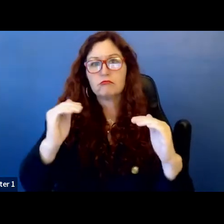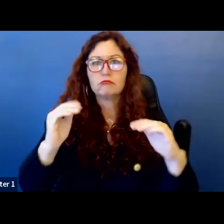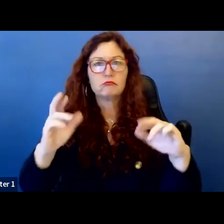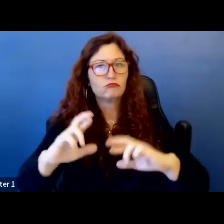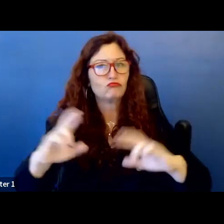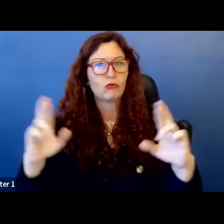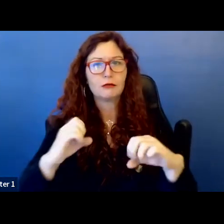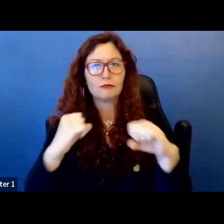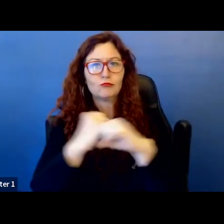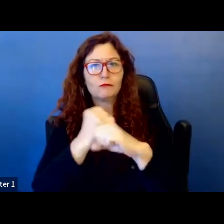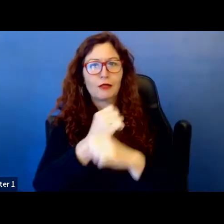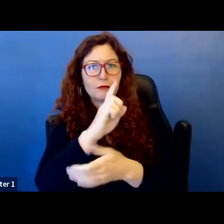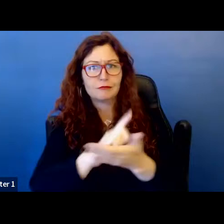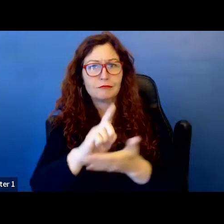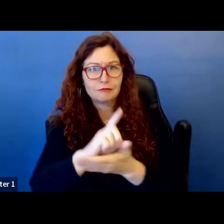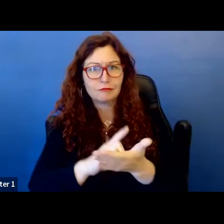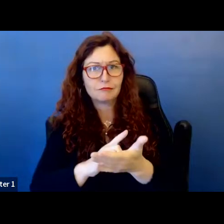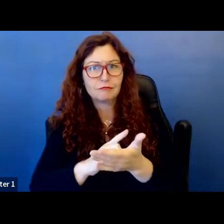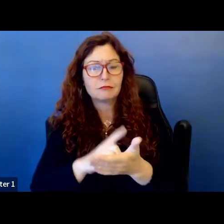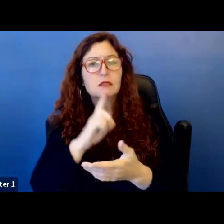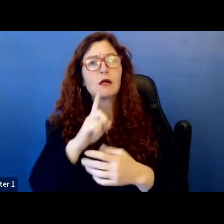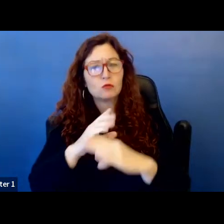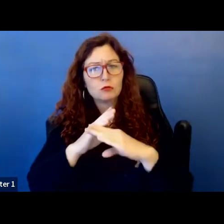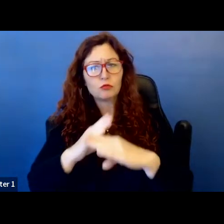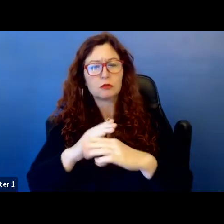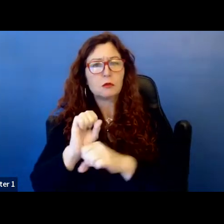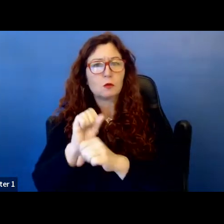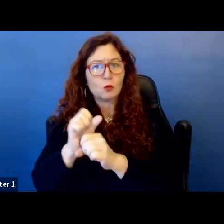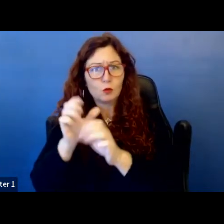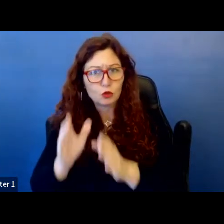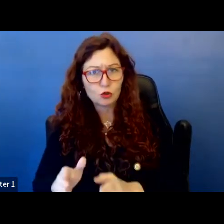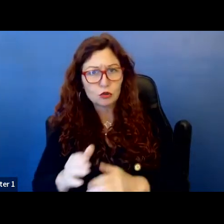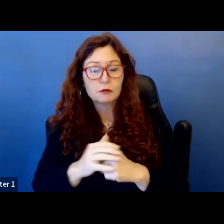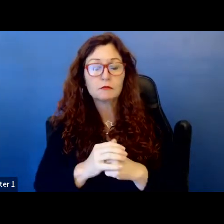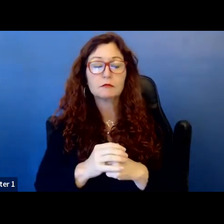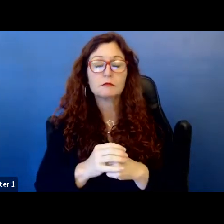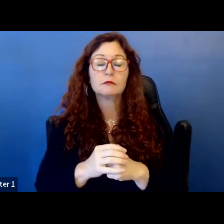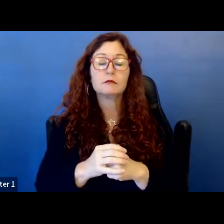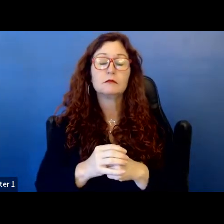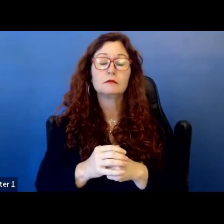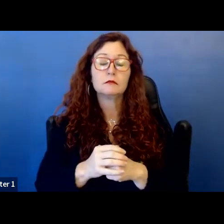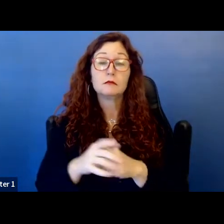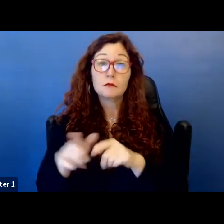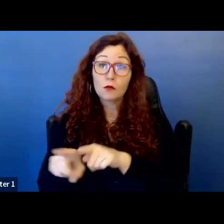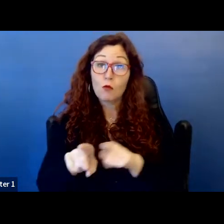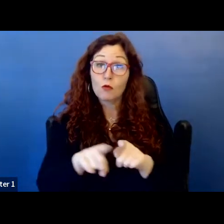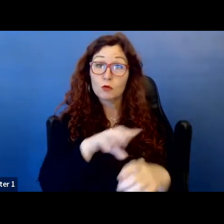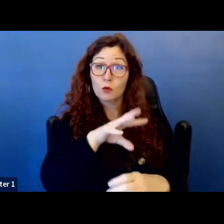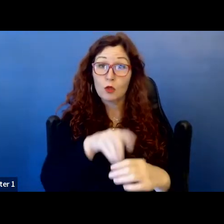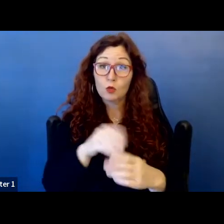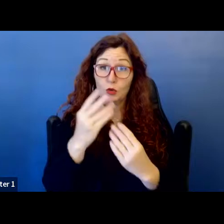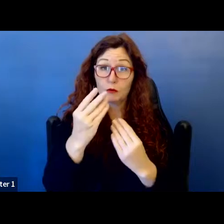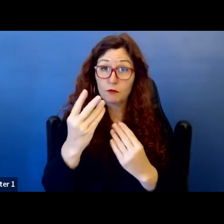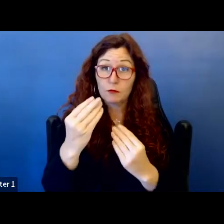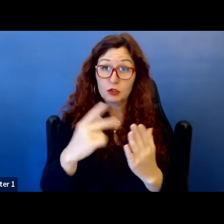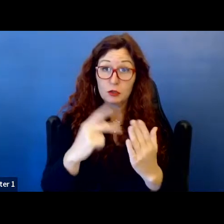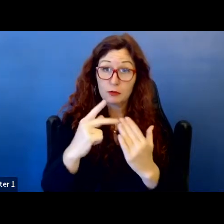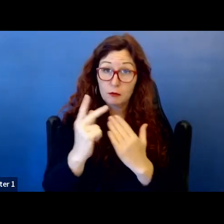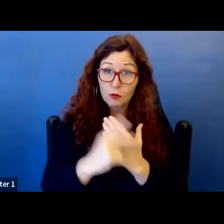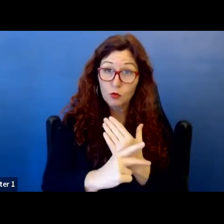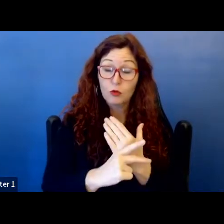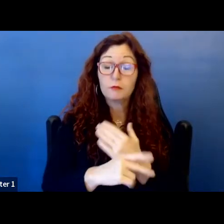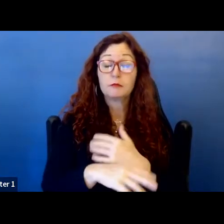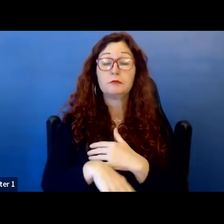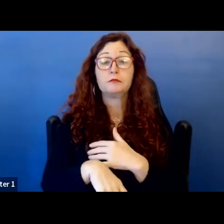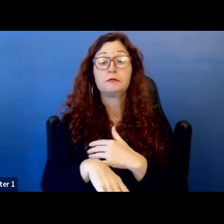sensibly protect workers i included information about our better builder program which can serve as a model to do just that and finally to ensure that existing